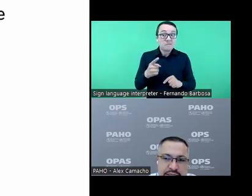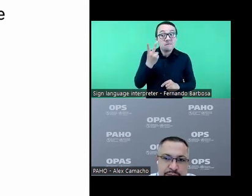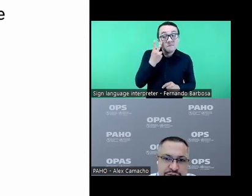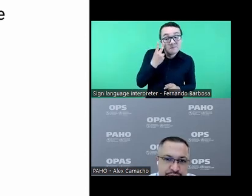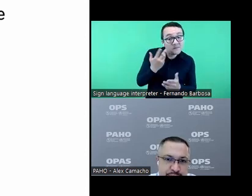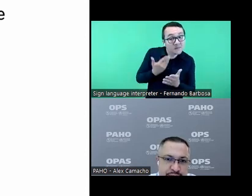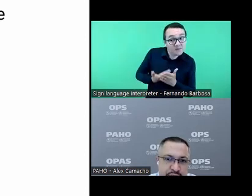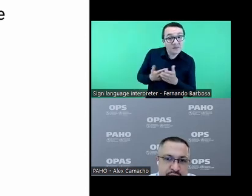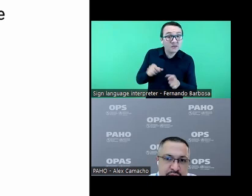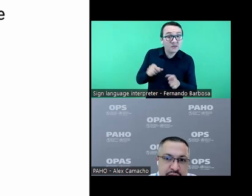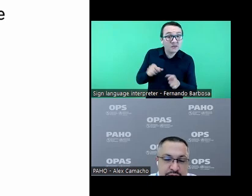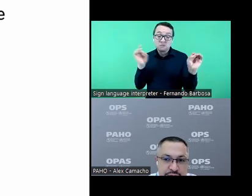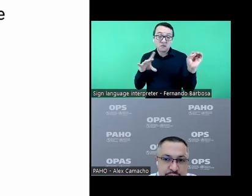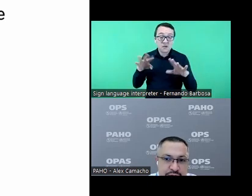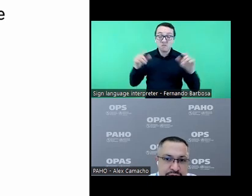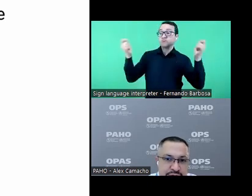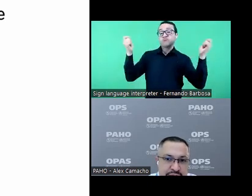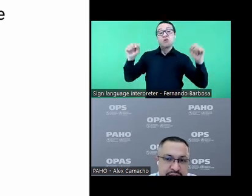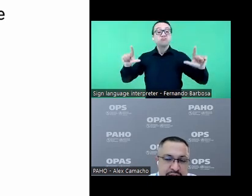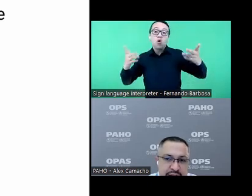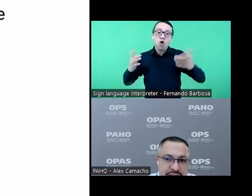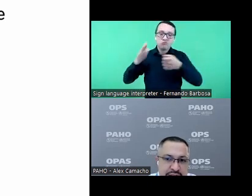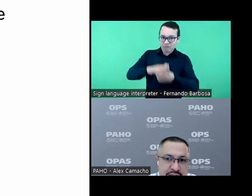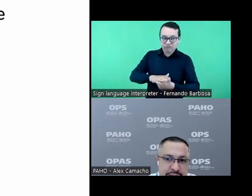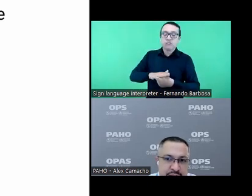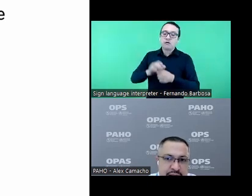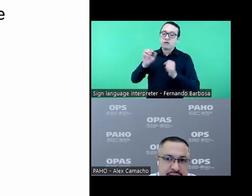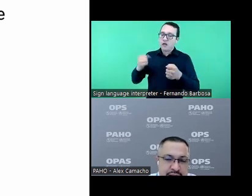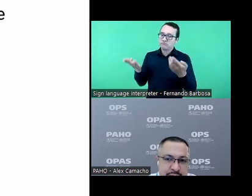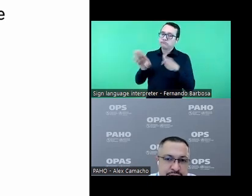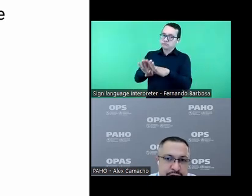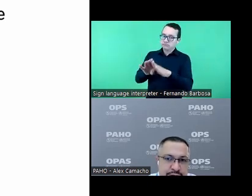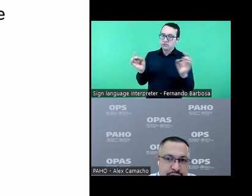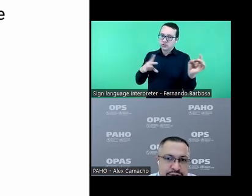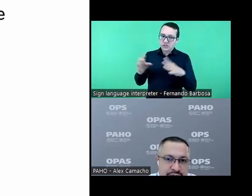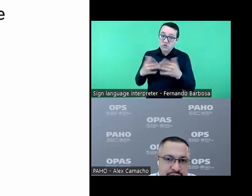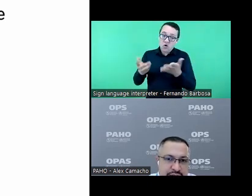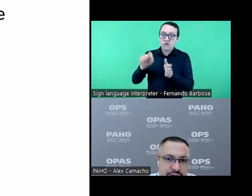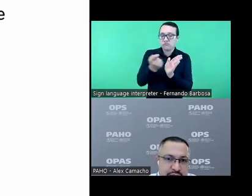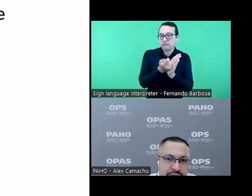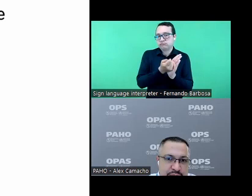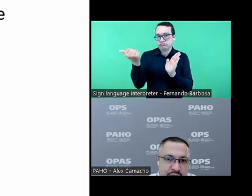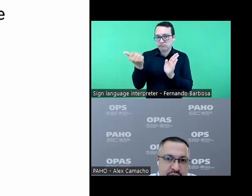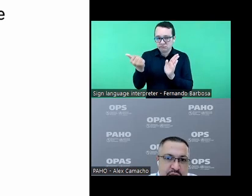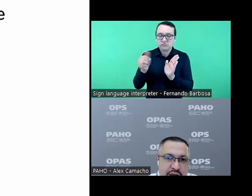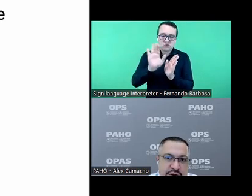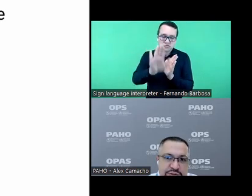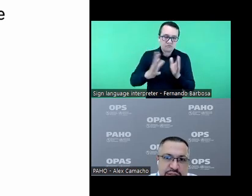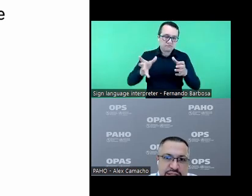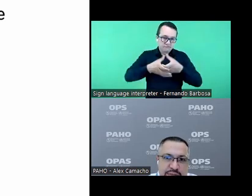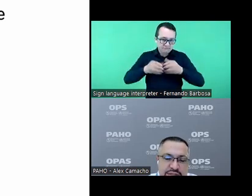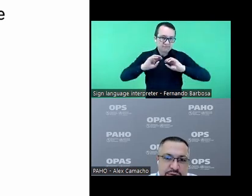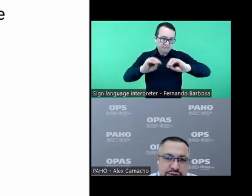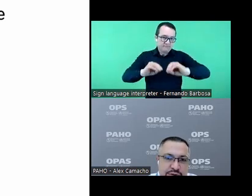is misused. And also you'll be refrained and get out of the training as well.